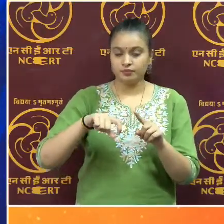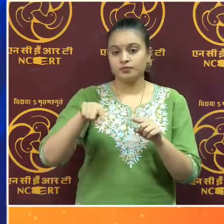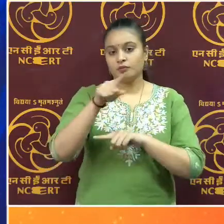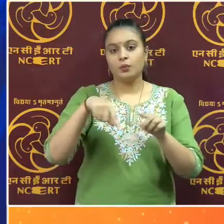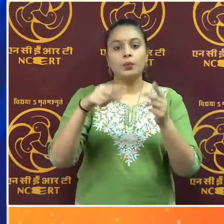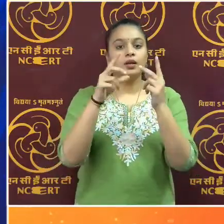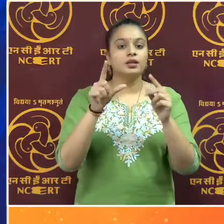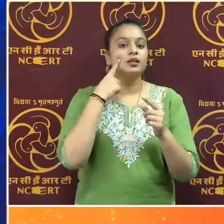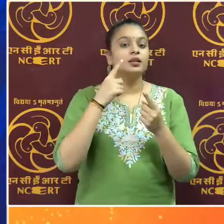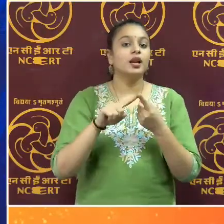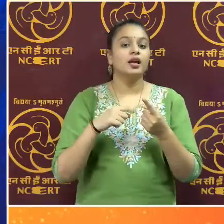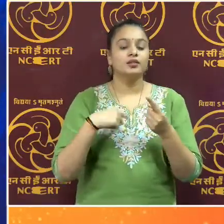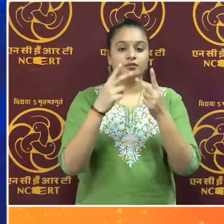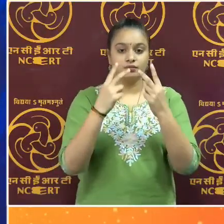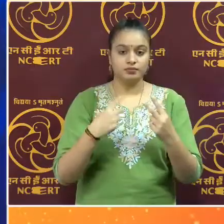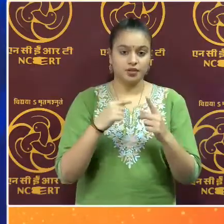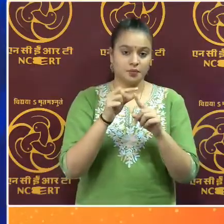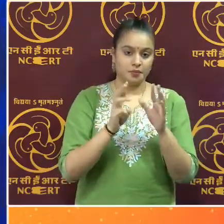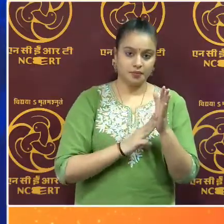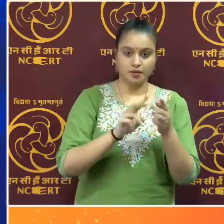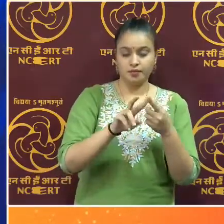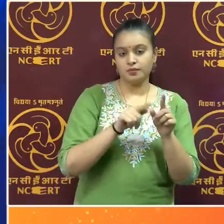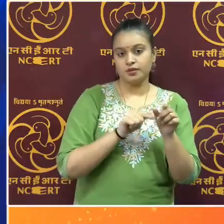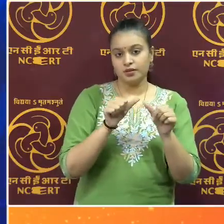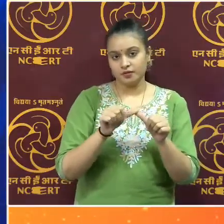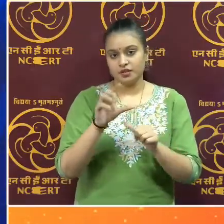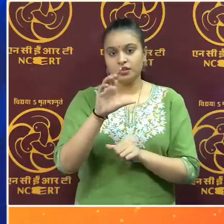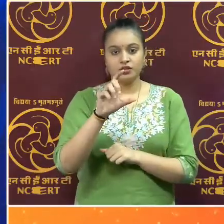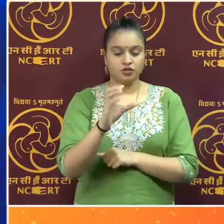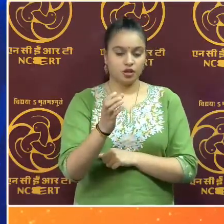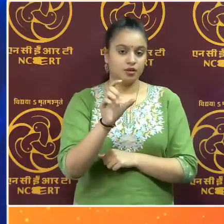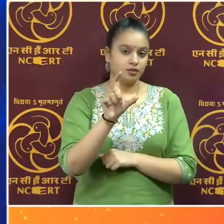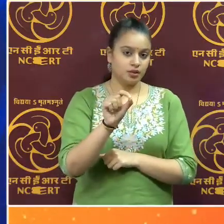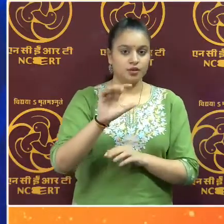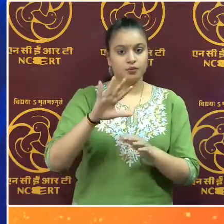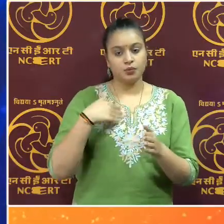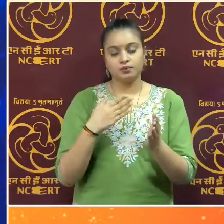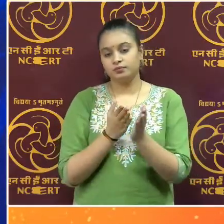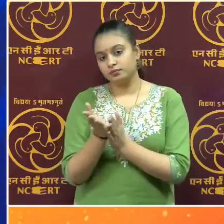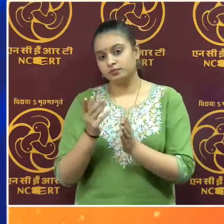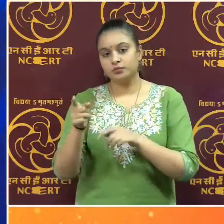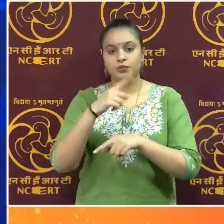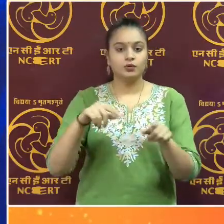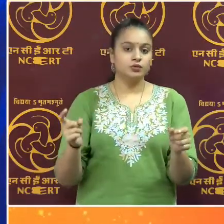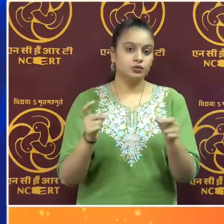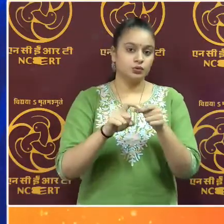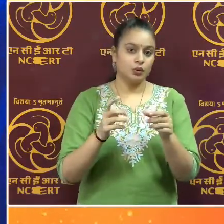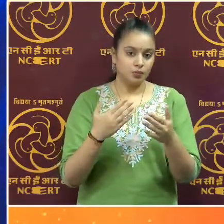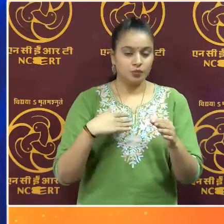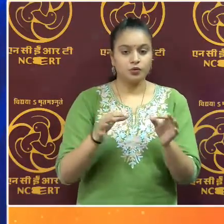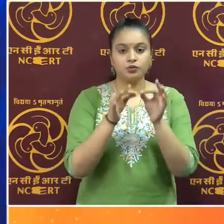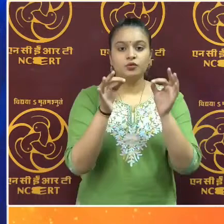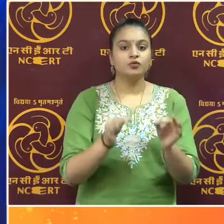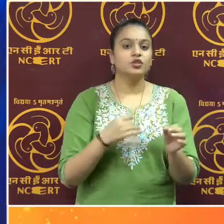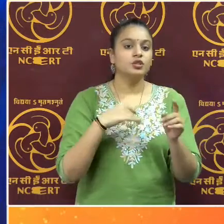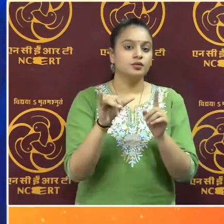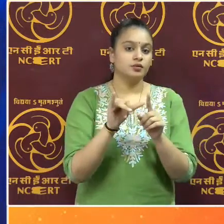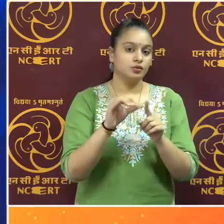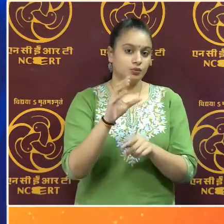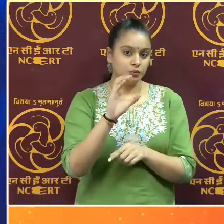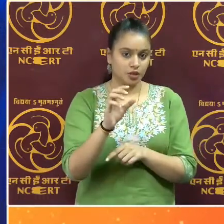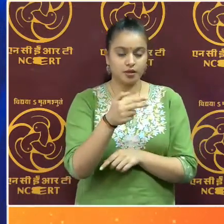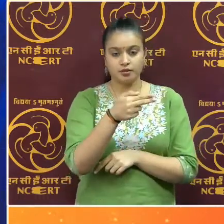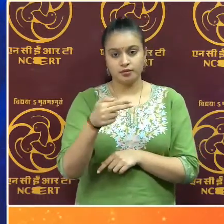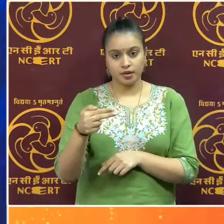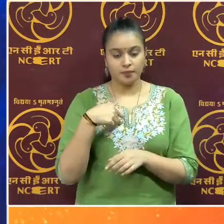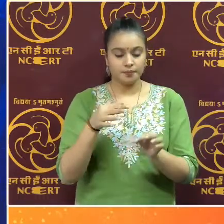this live session on PM eVidya channel number 10, and apart from that you can also join us on our official YouTube channel which goes by